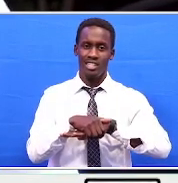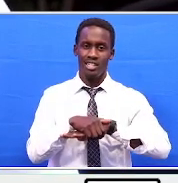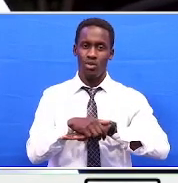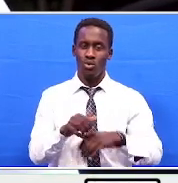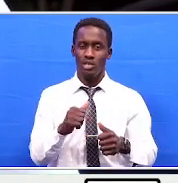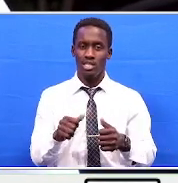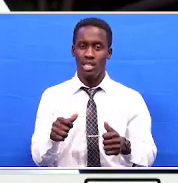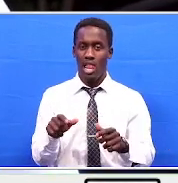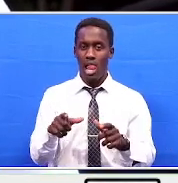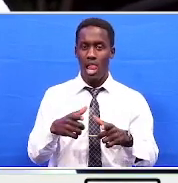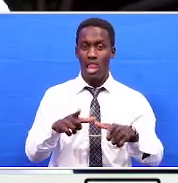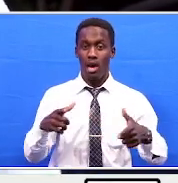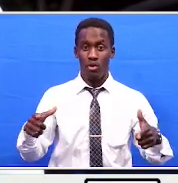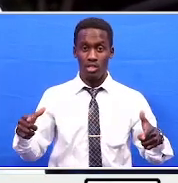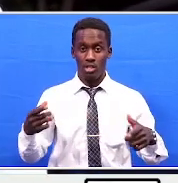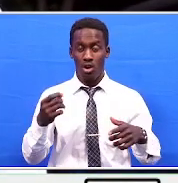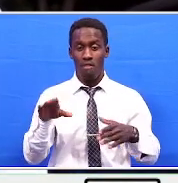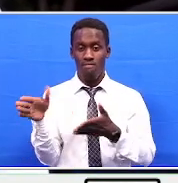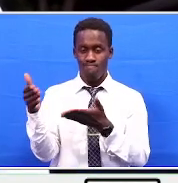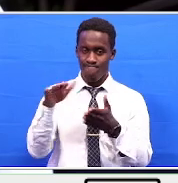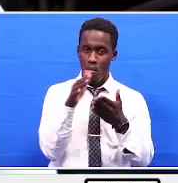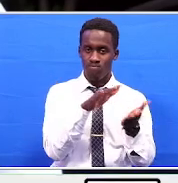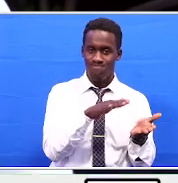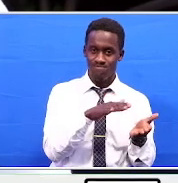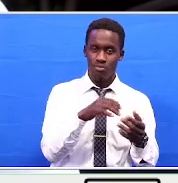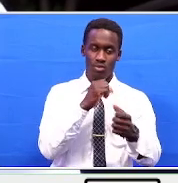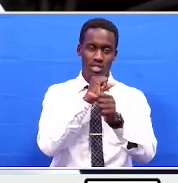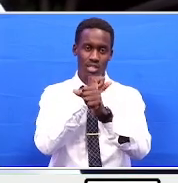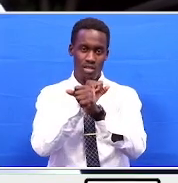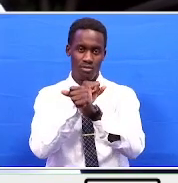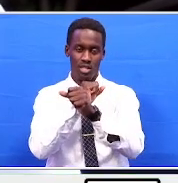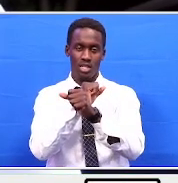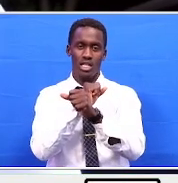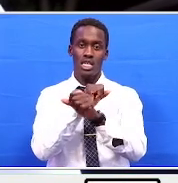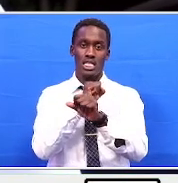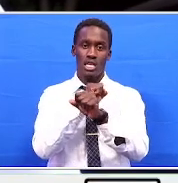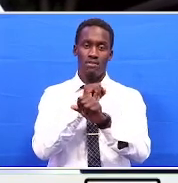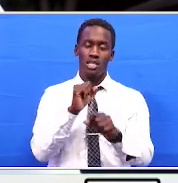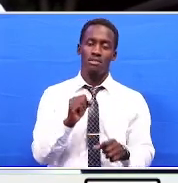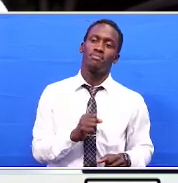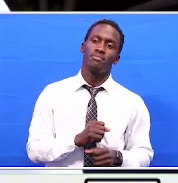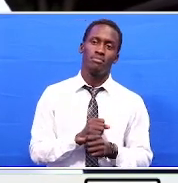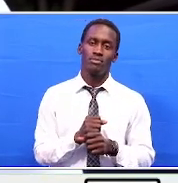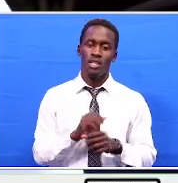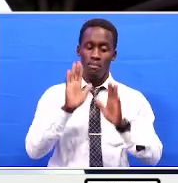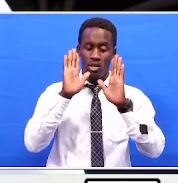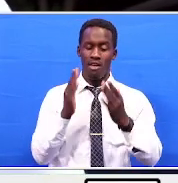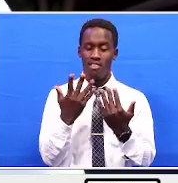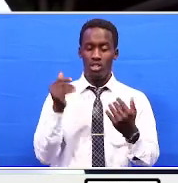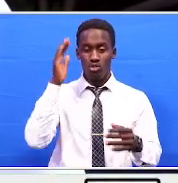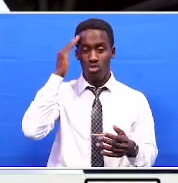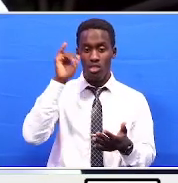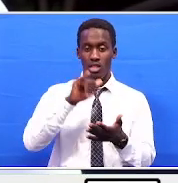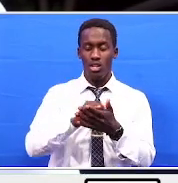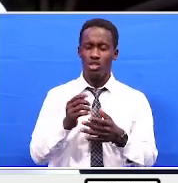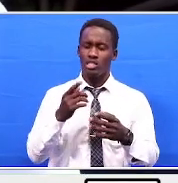of the sector. It's the language of safety. And that's the most important thing to note. They speak English